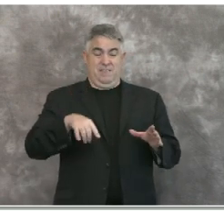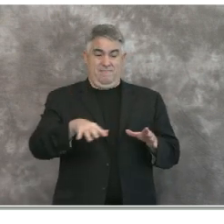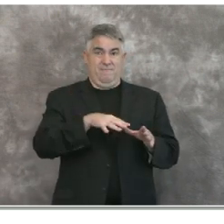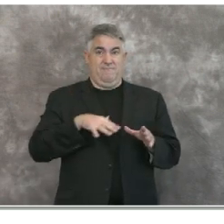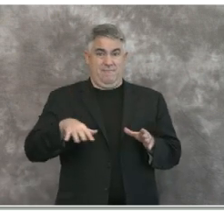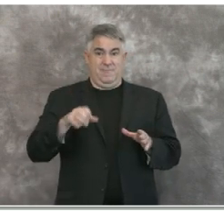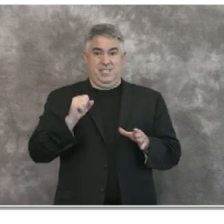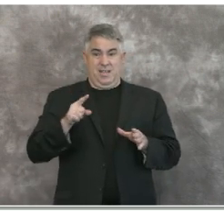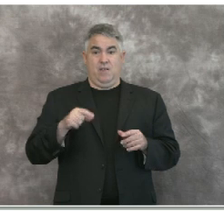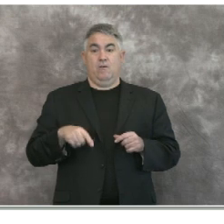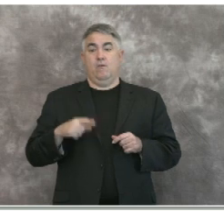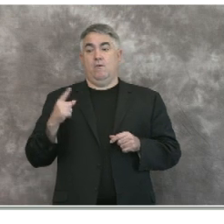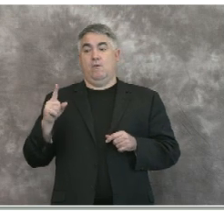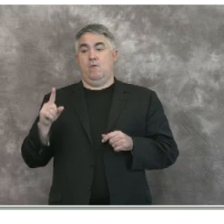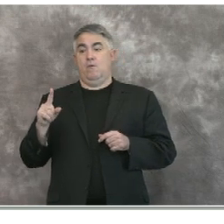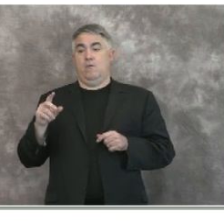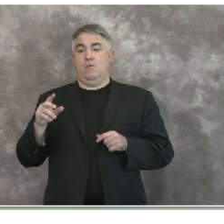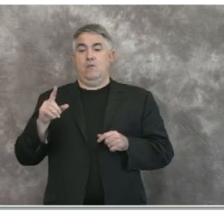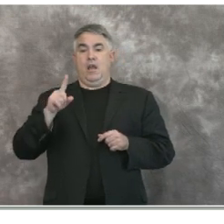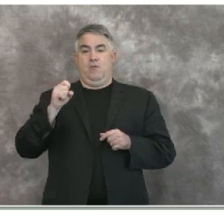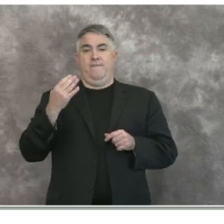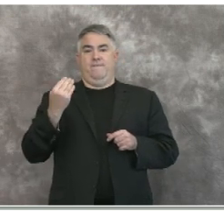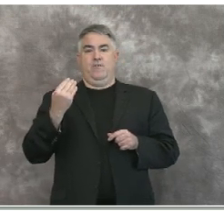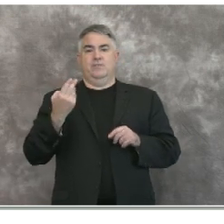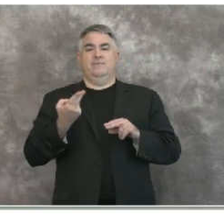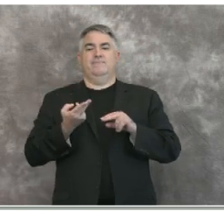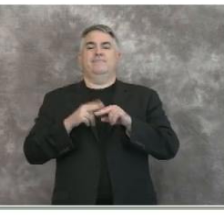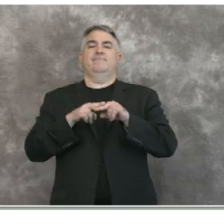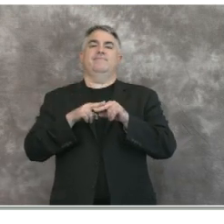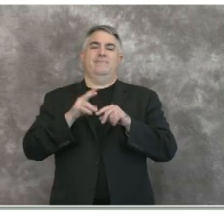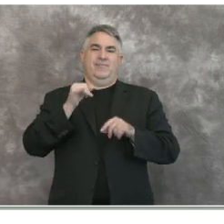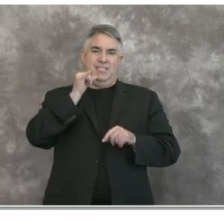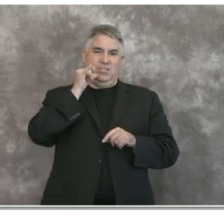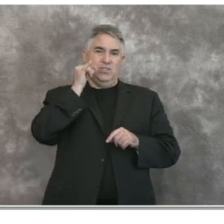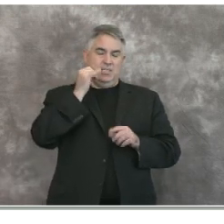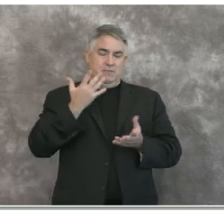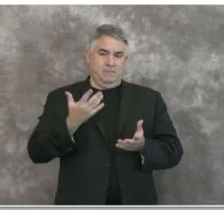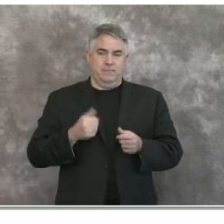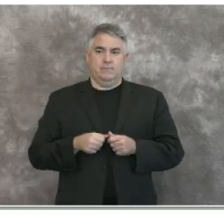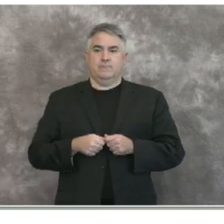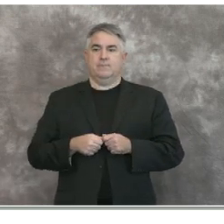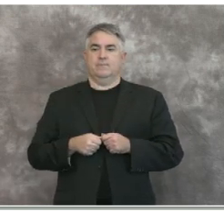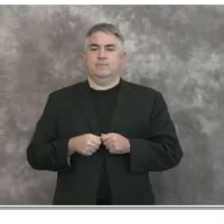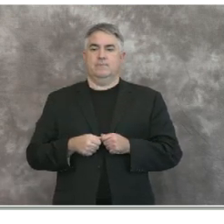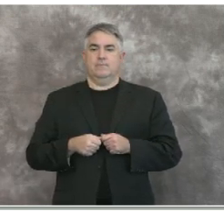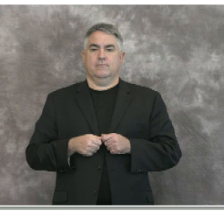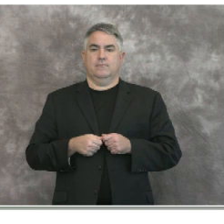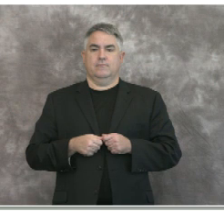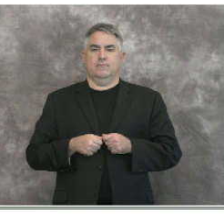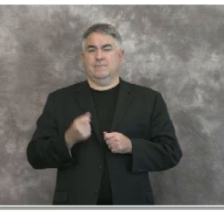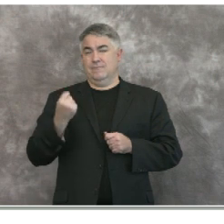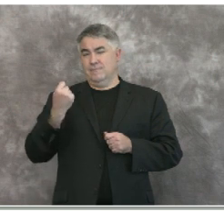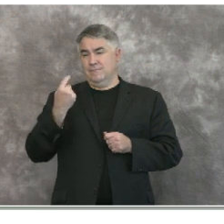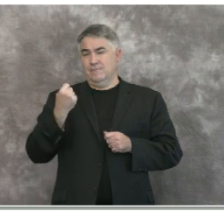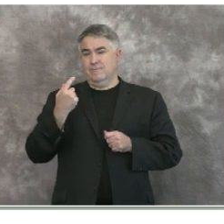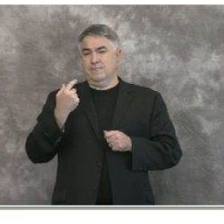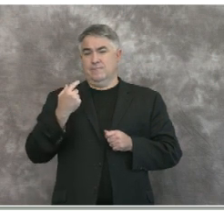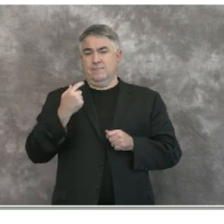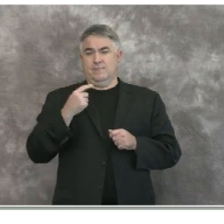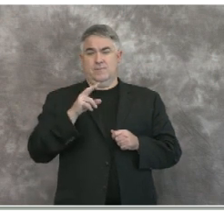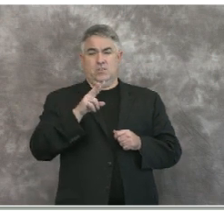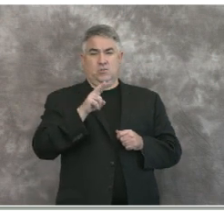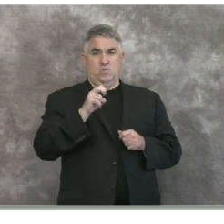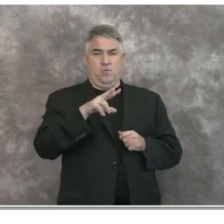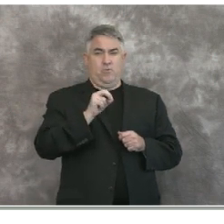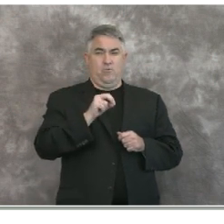is 114 more cases than we reported yesterday, as well as including